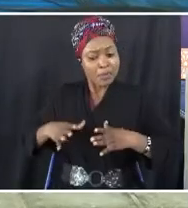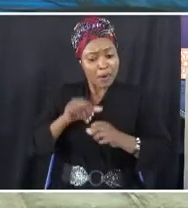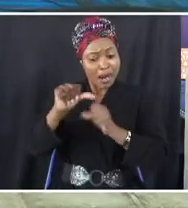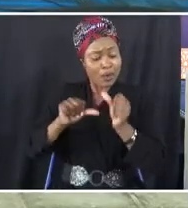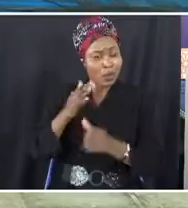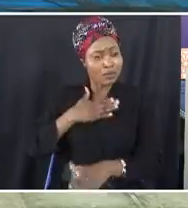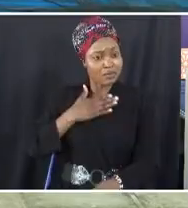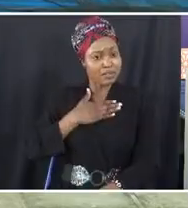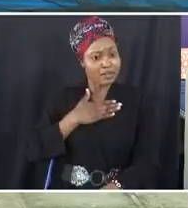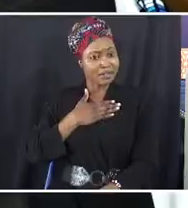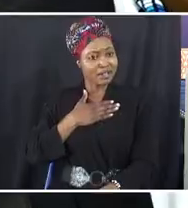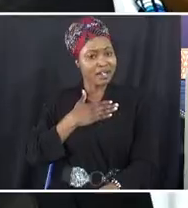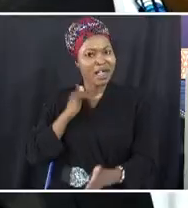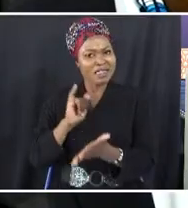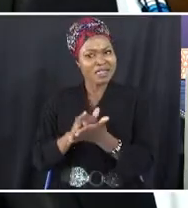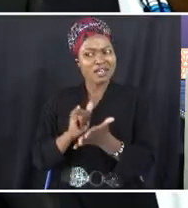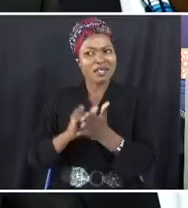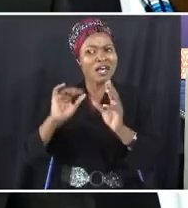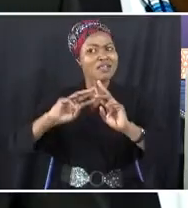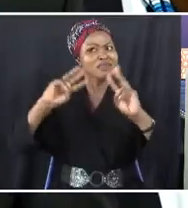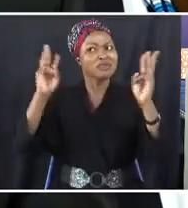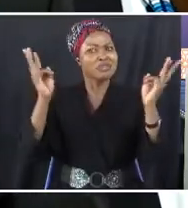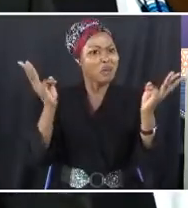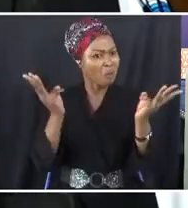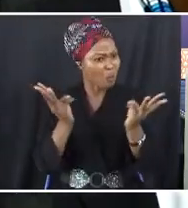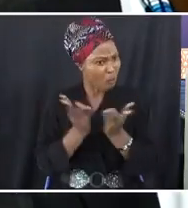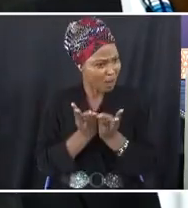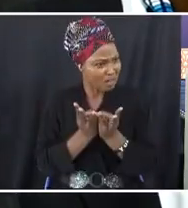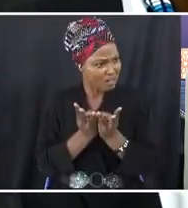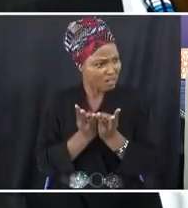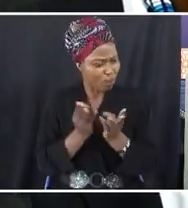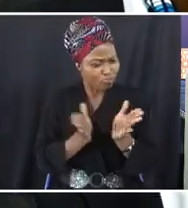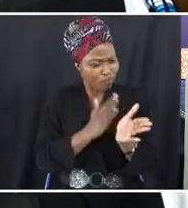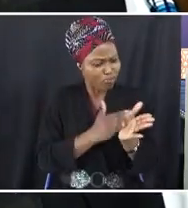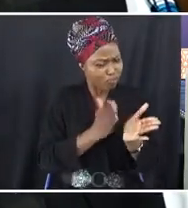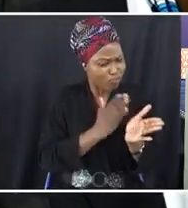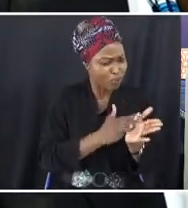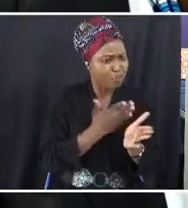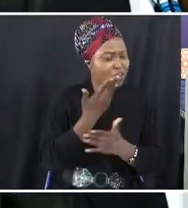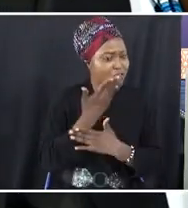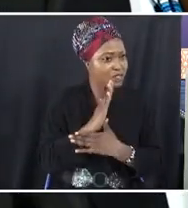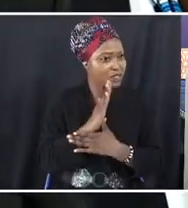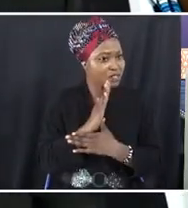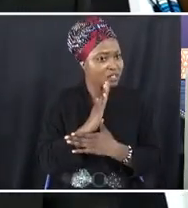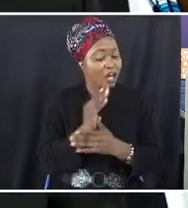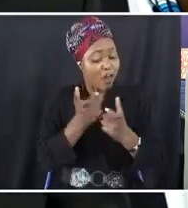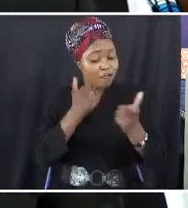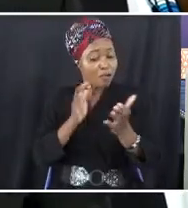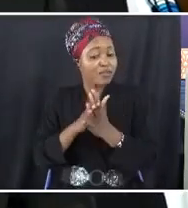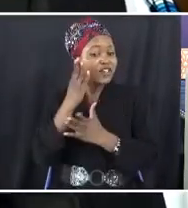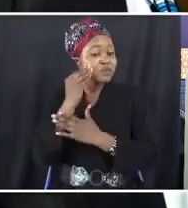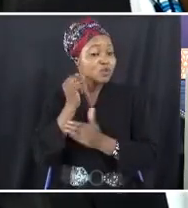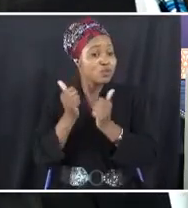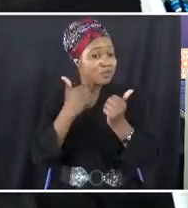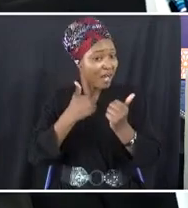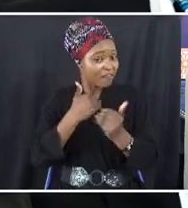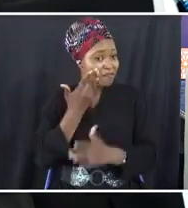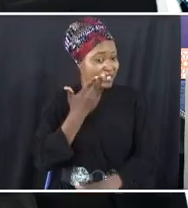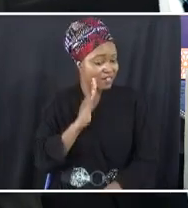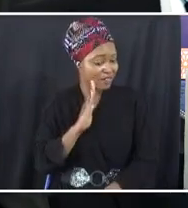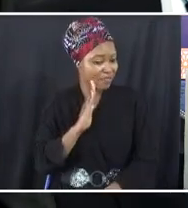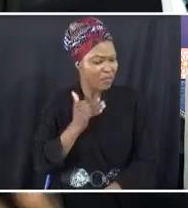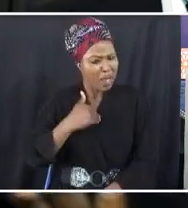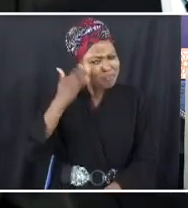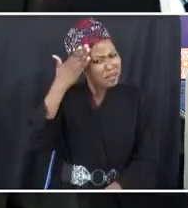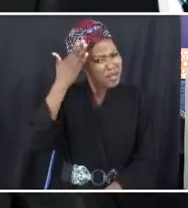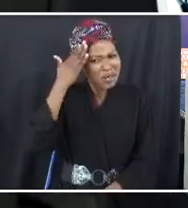me that the world is a cruel place. From experience, I